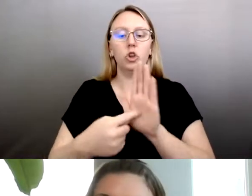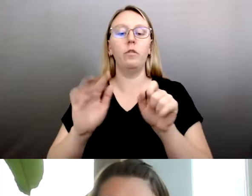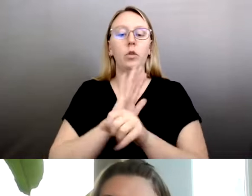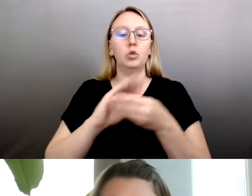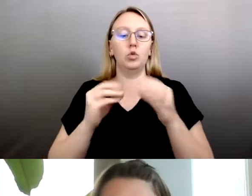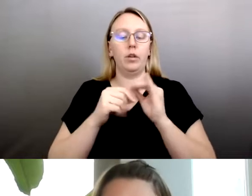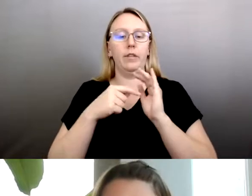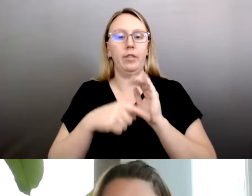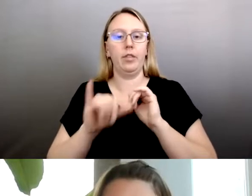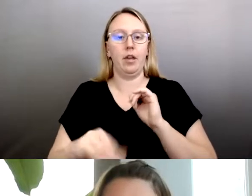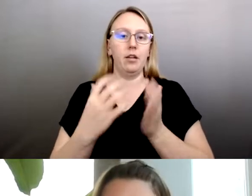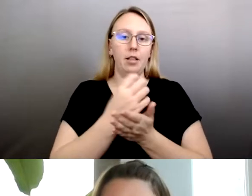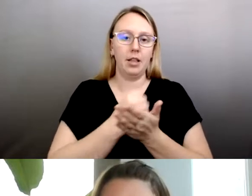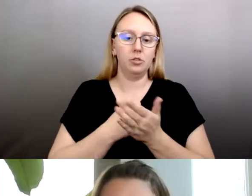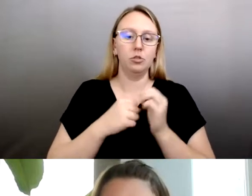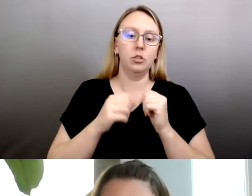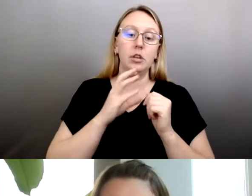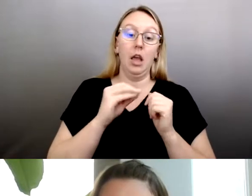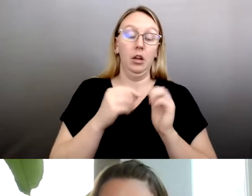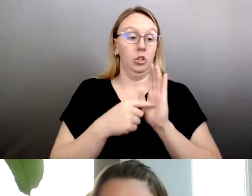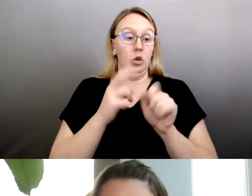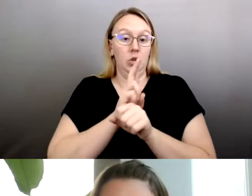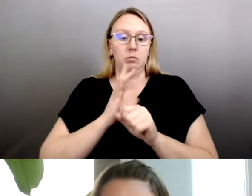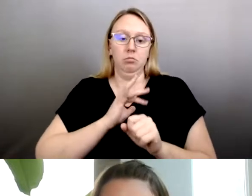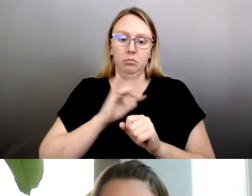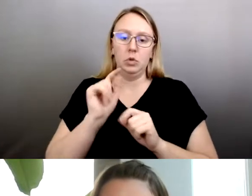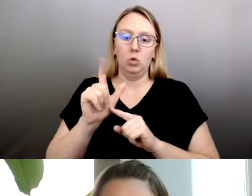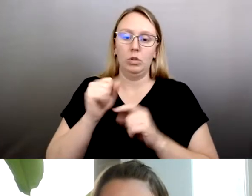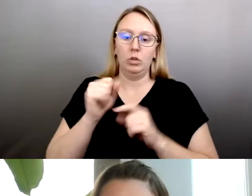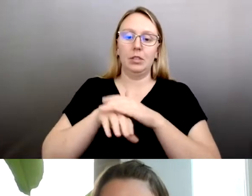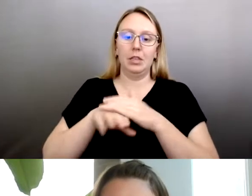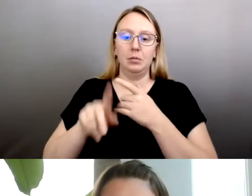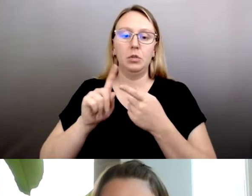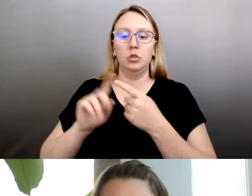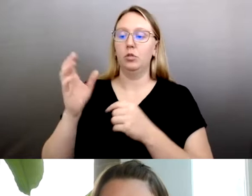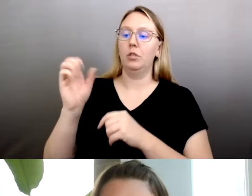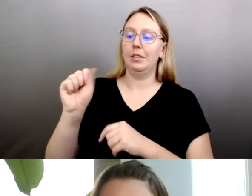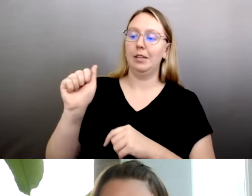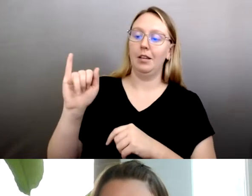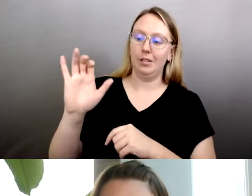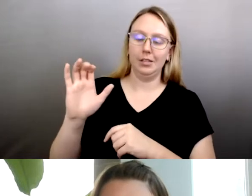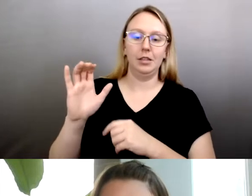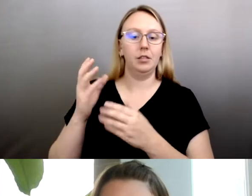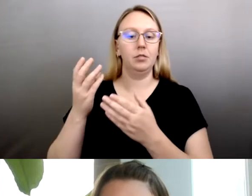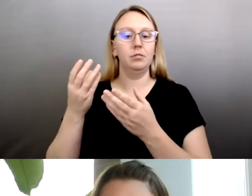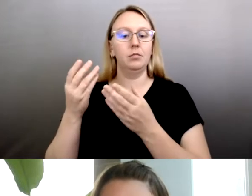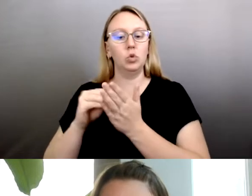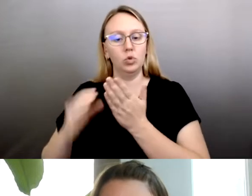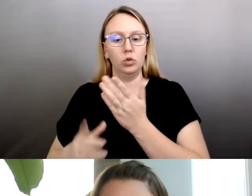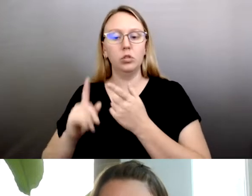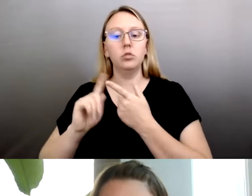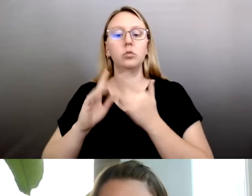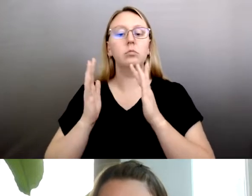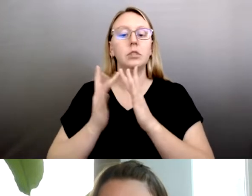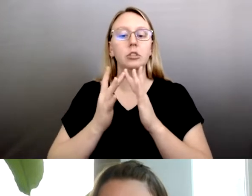just create very dynamic tools that are now accessible on campus to SAIC students to allow people to digitally explore these collections.